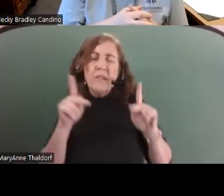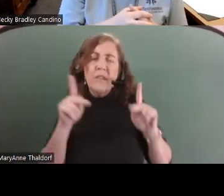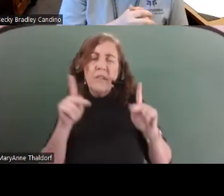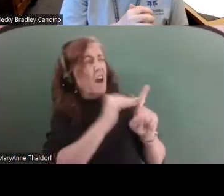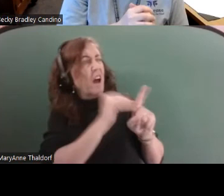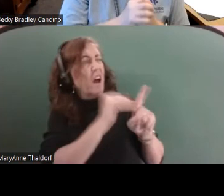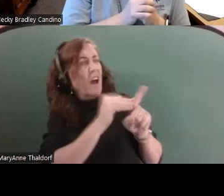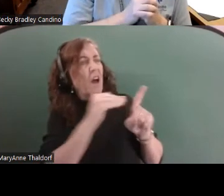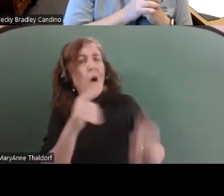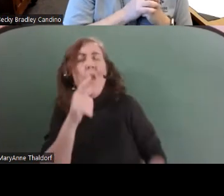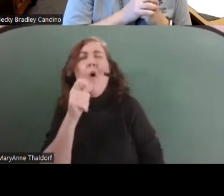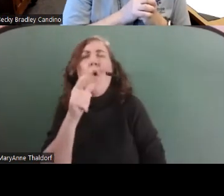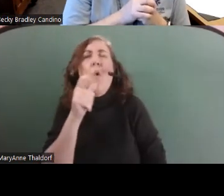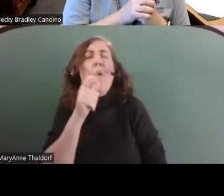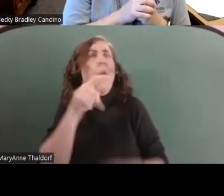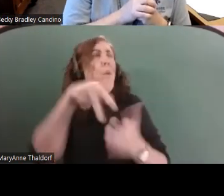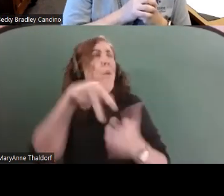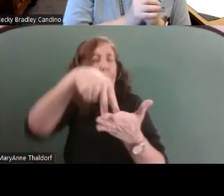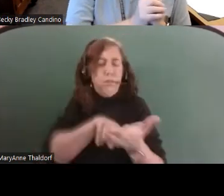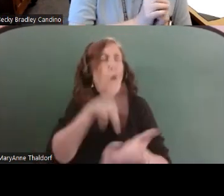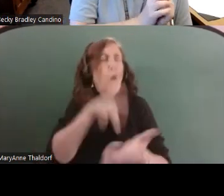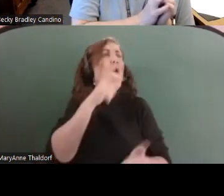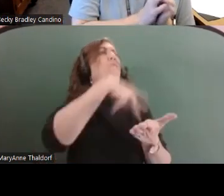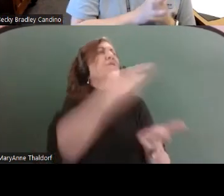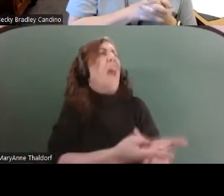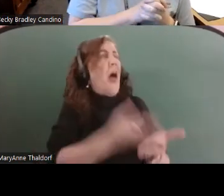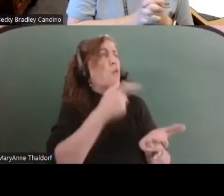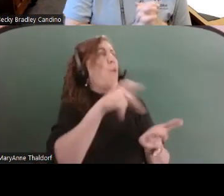who fell down?